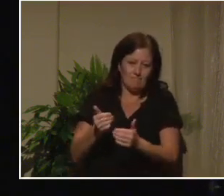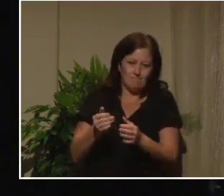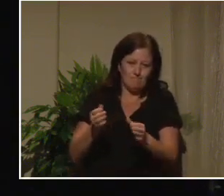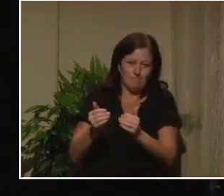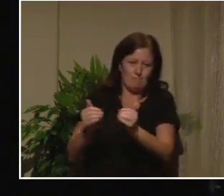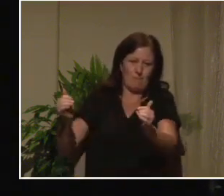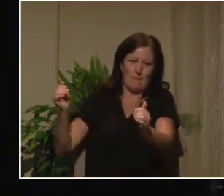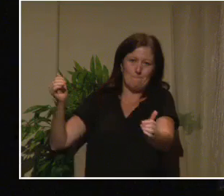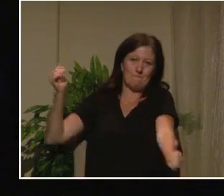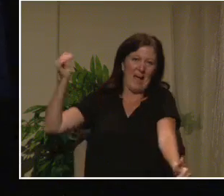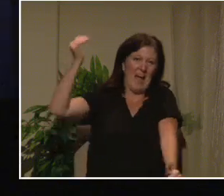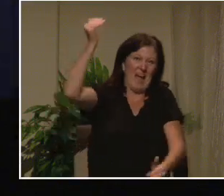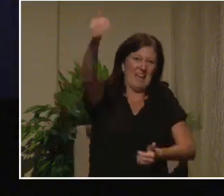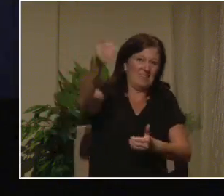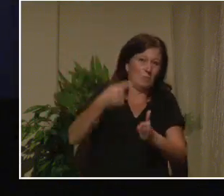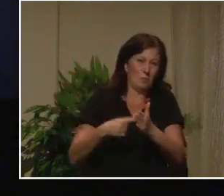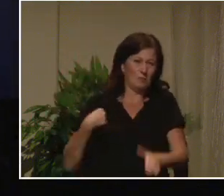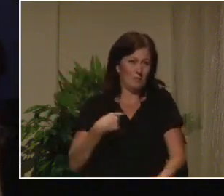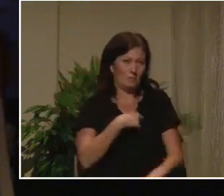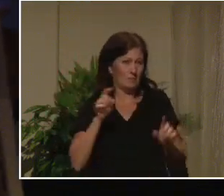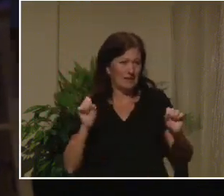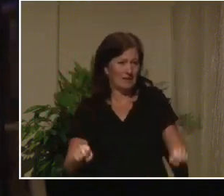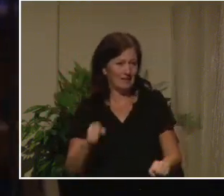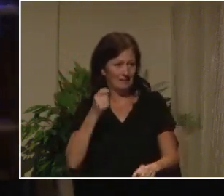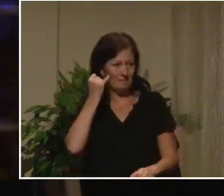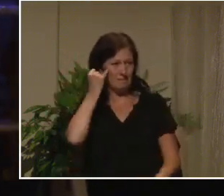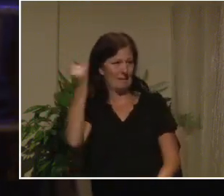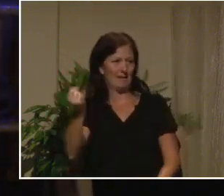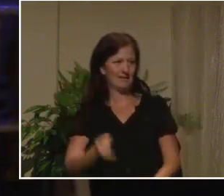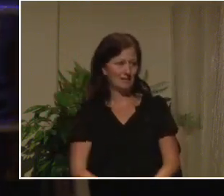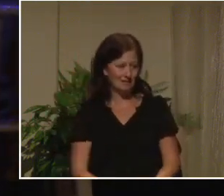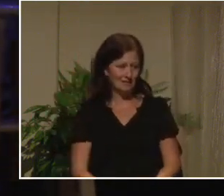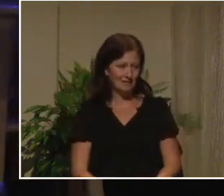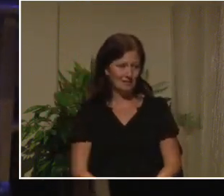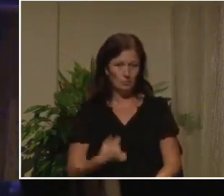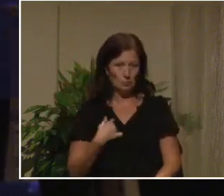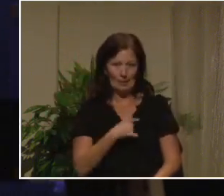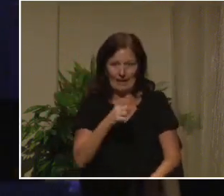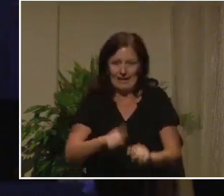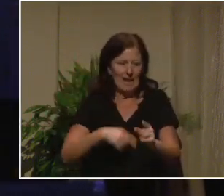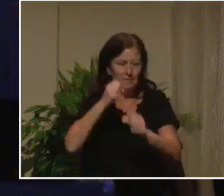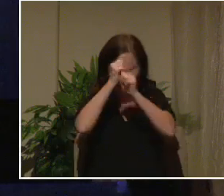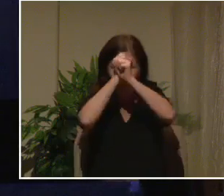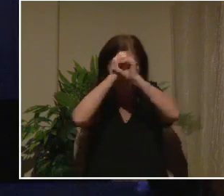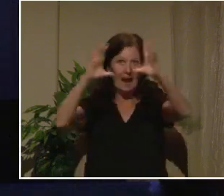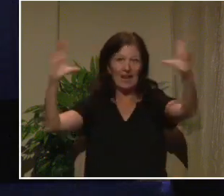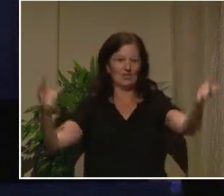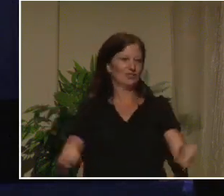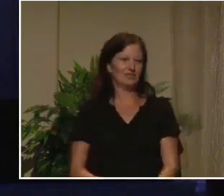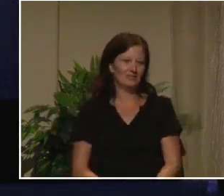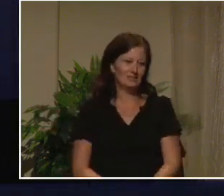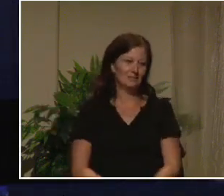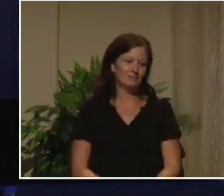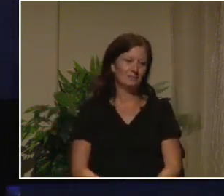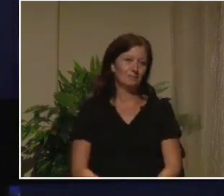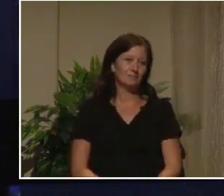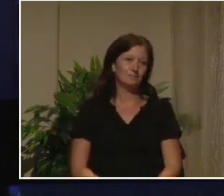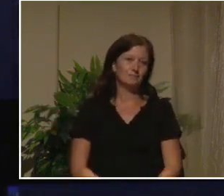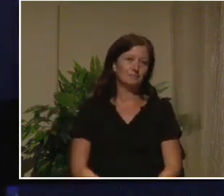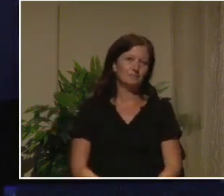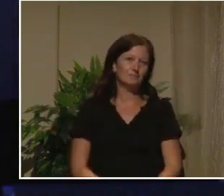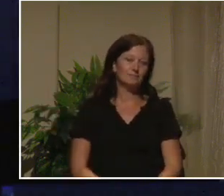beyond anything we could imagine. But this word holiness also has the idea